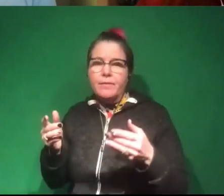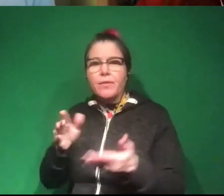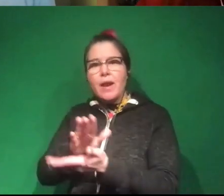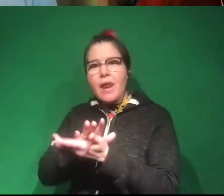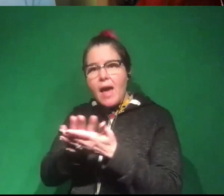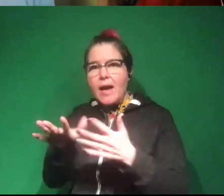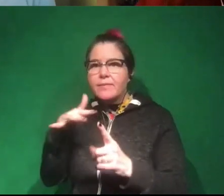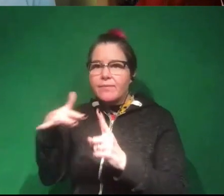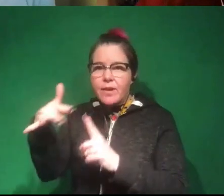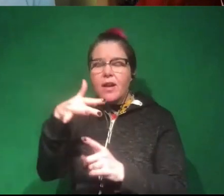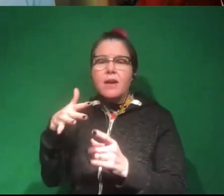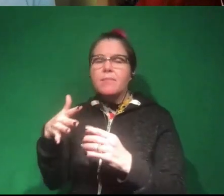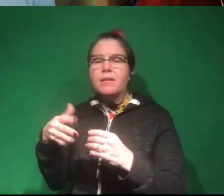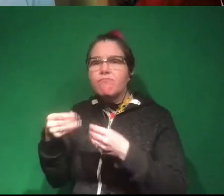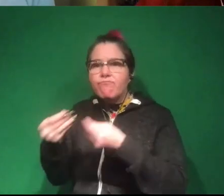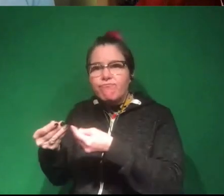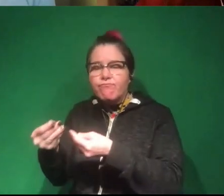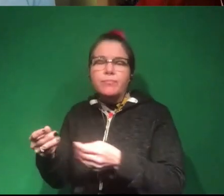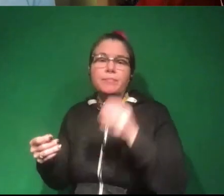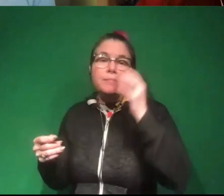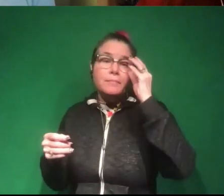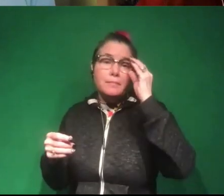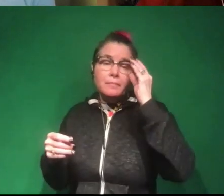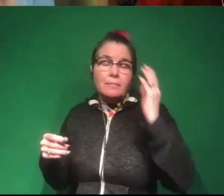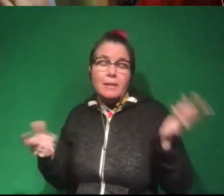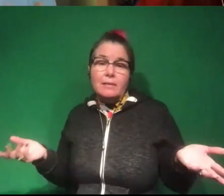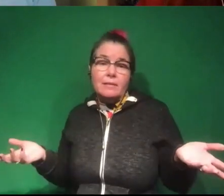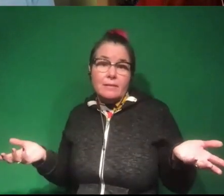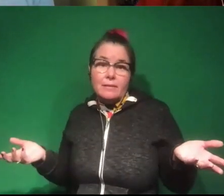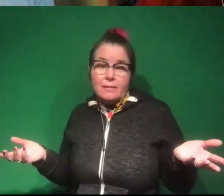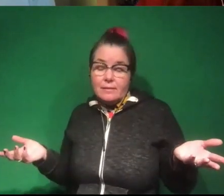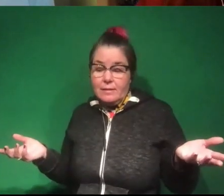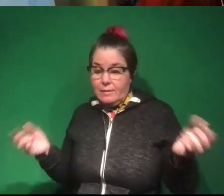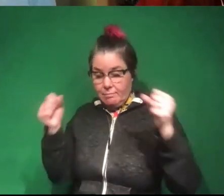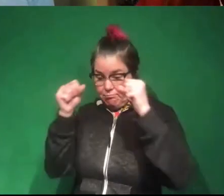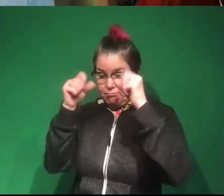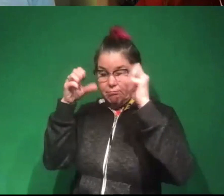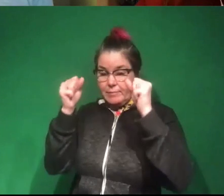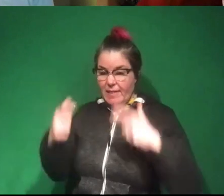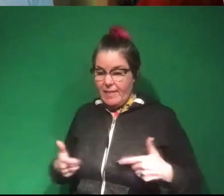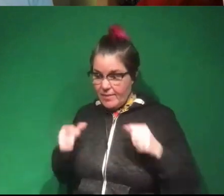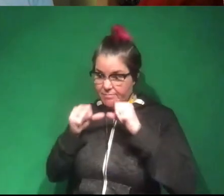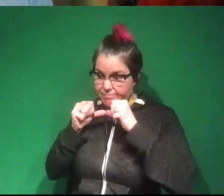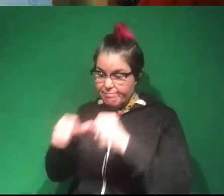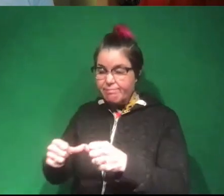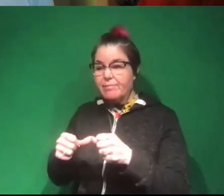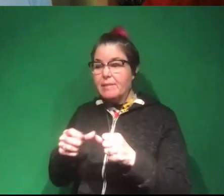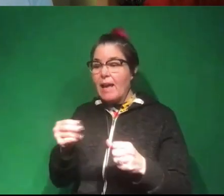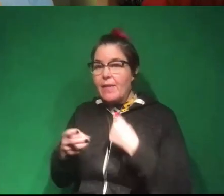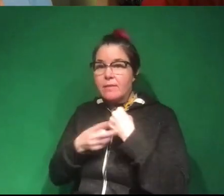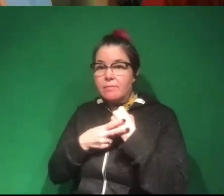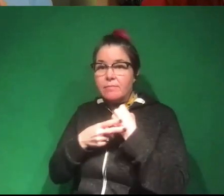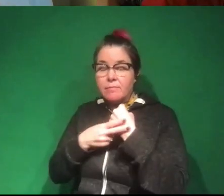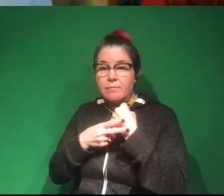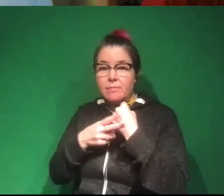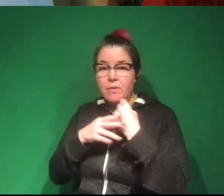cushy conditions. But they basically, like that's the part that really astounds me. They live that long, and they've stored all